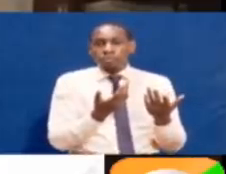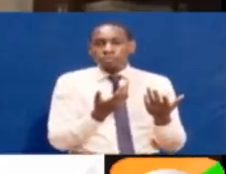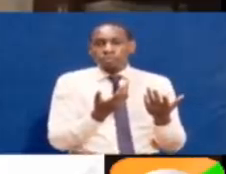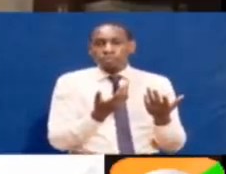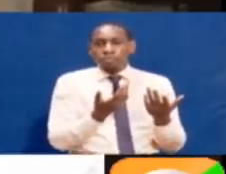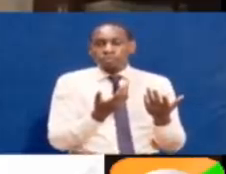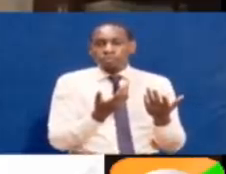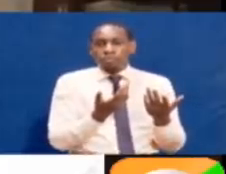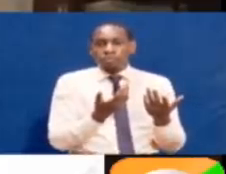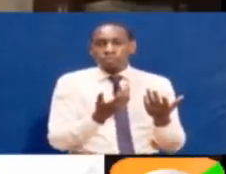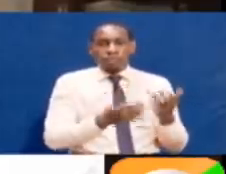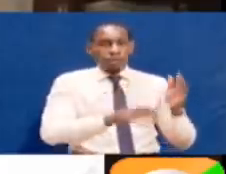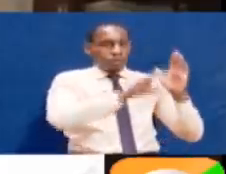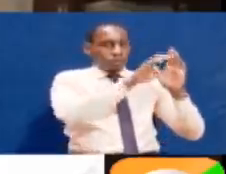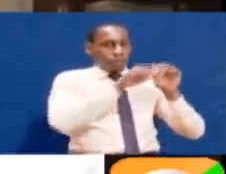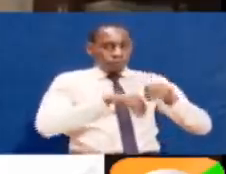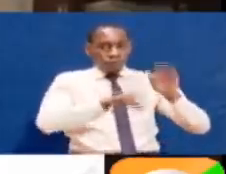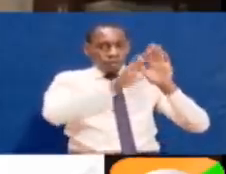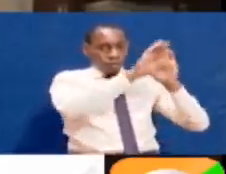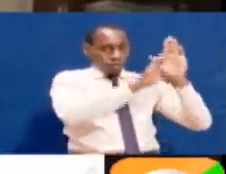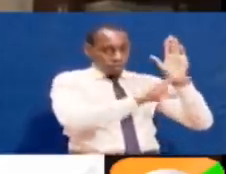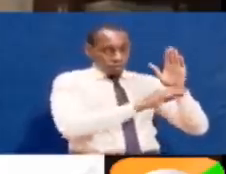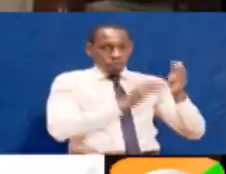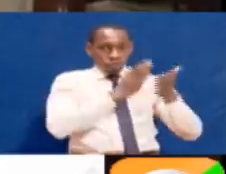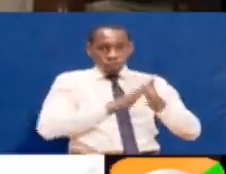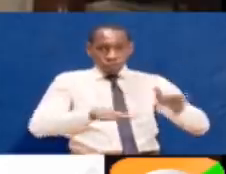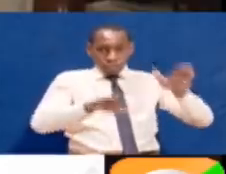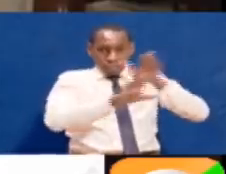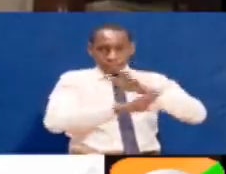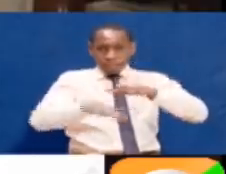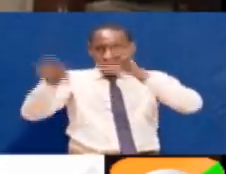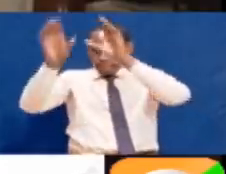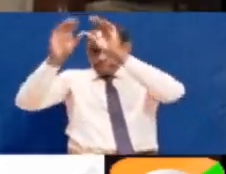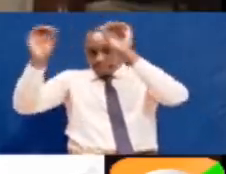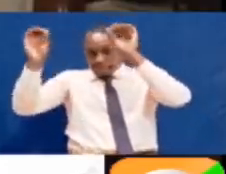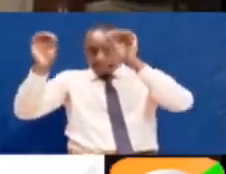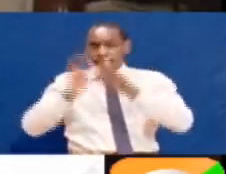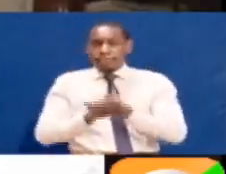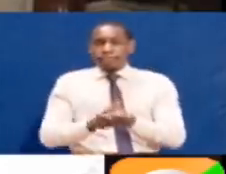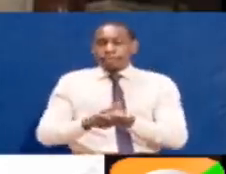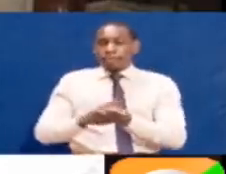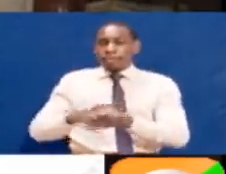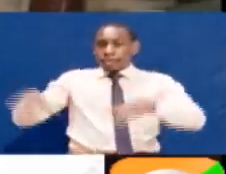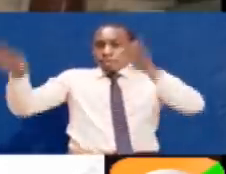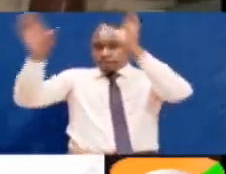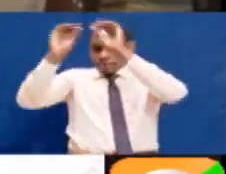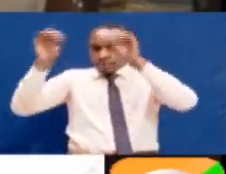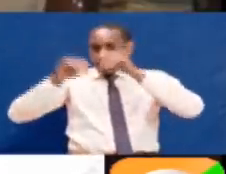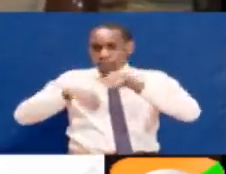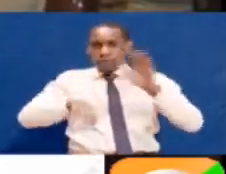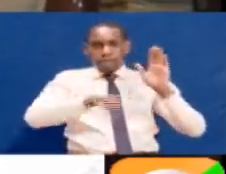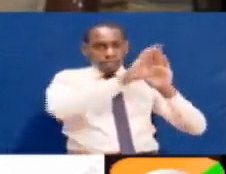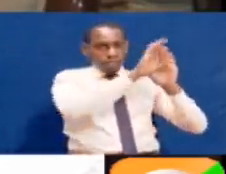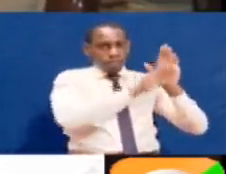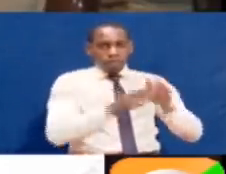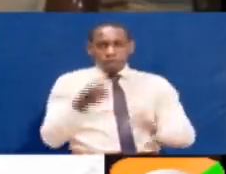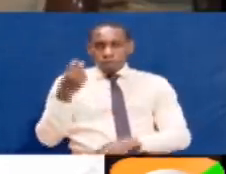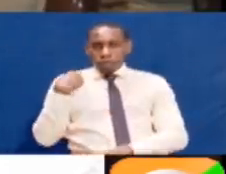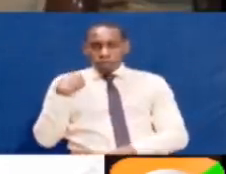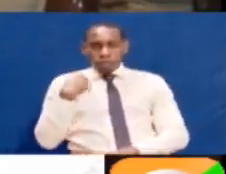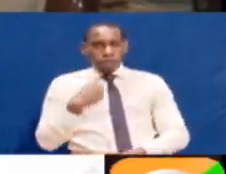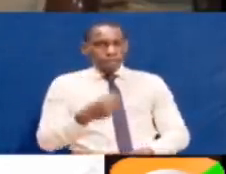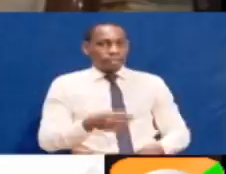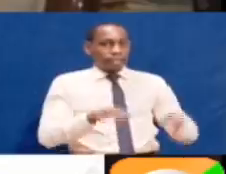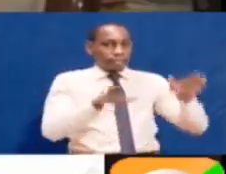the constitutional is the deputy of the president. The president constitutionally consults the Deputy President when he